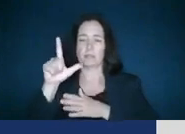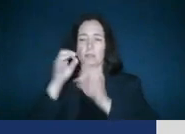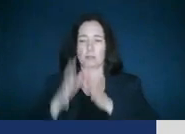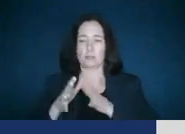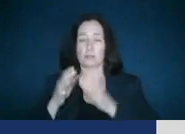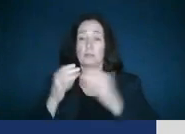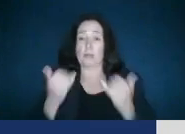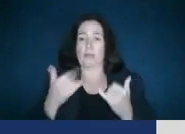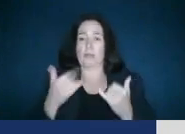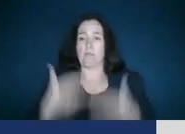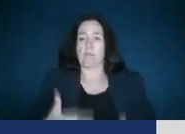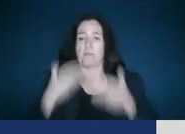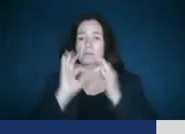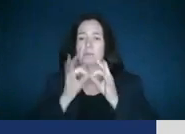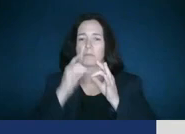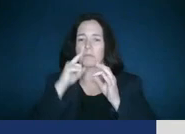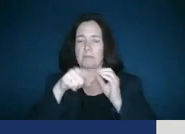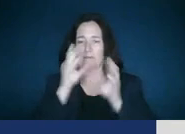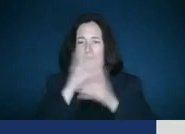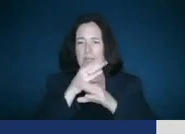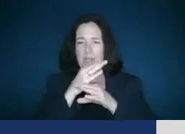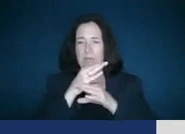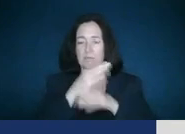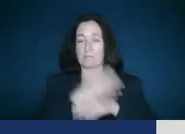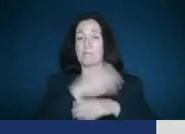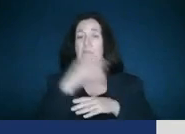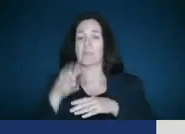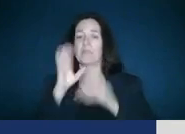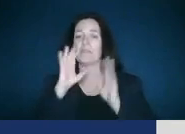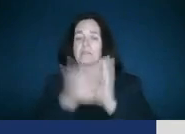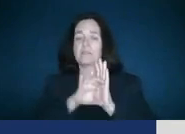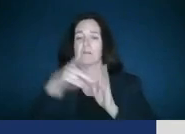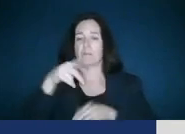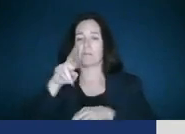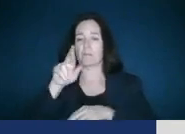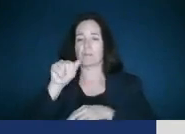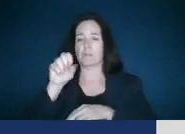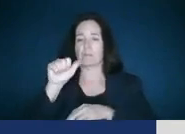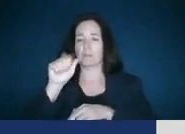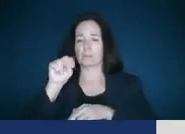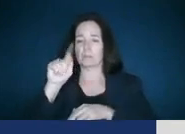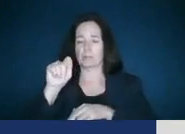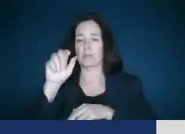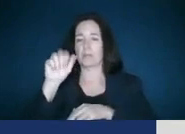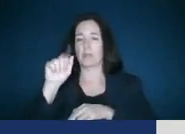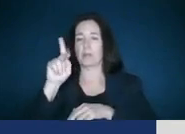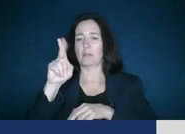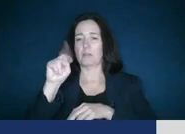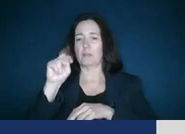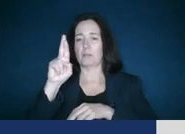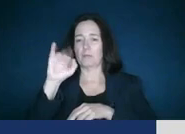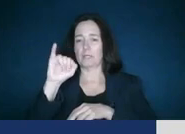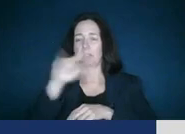for this video. Next to her is a photograph of Prashant Aktanuri, our interim accessibility